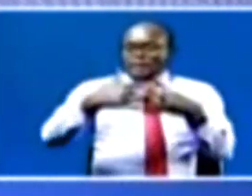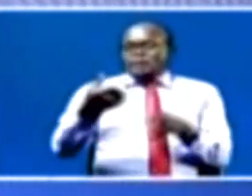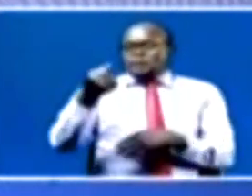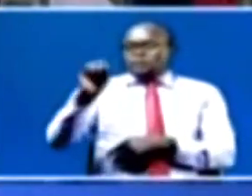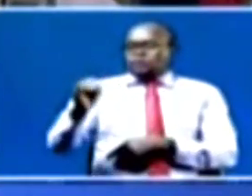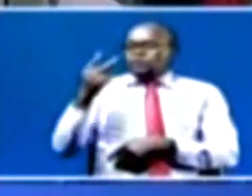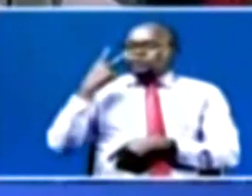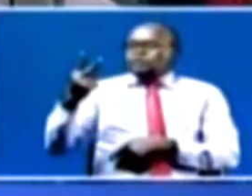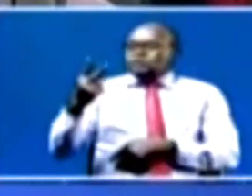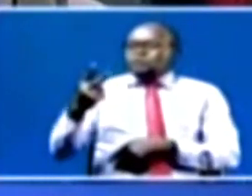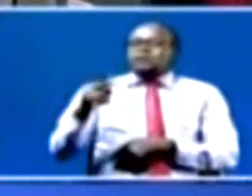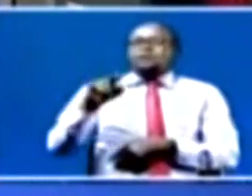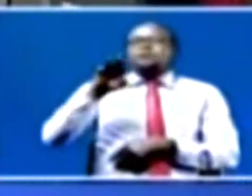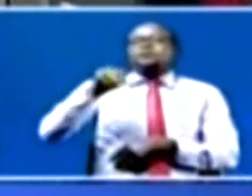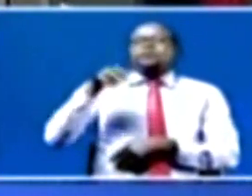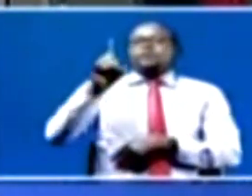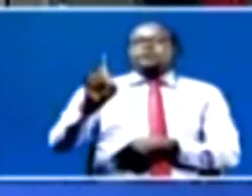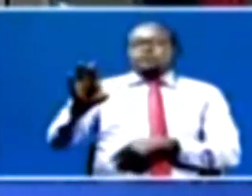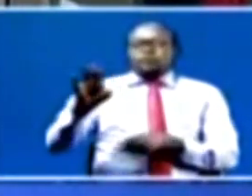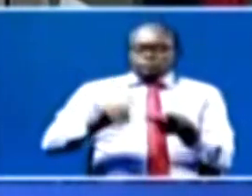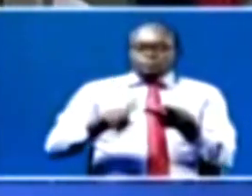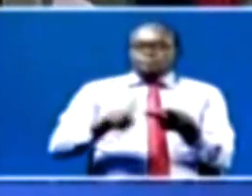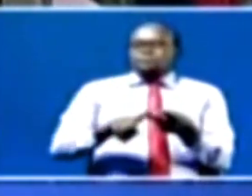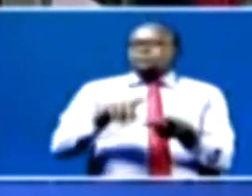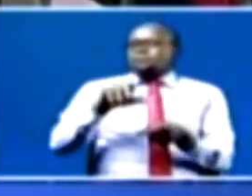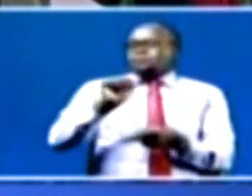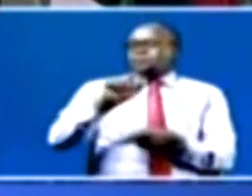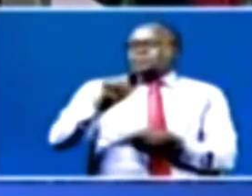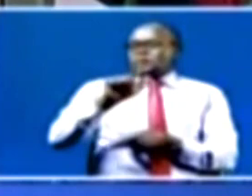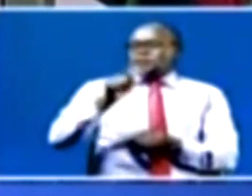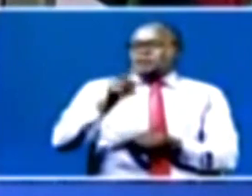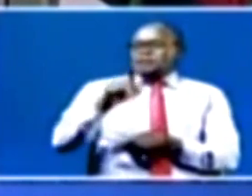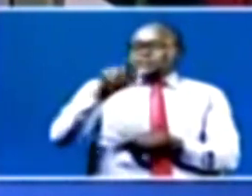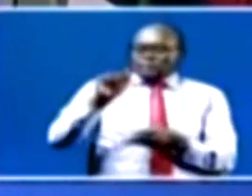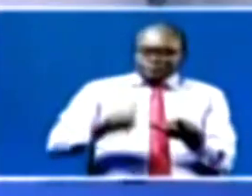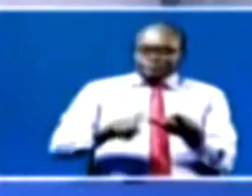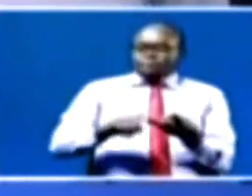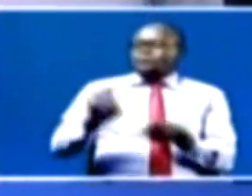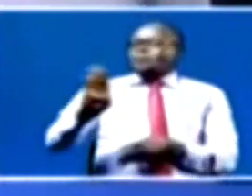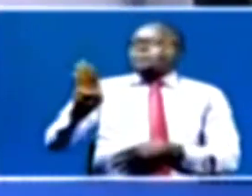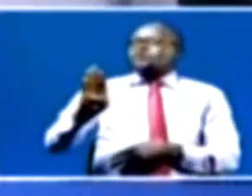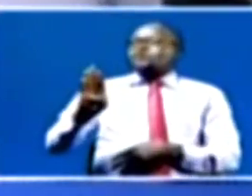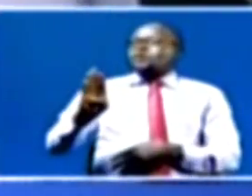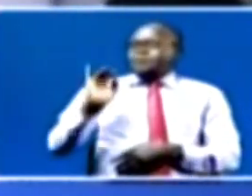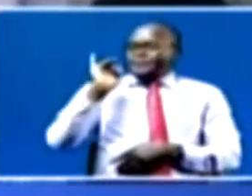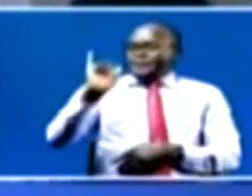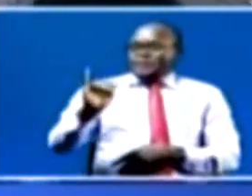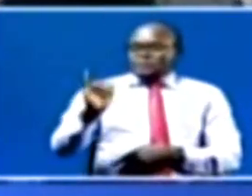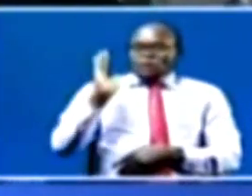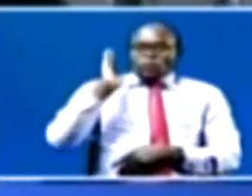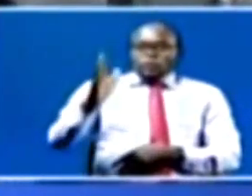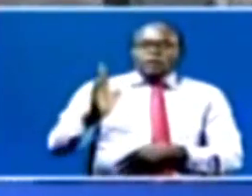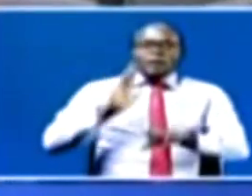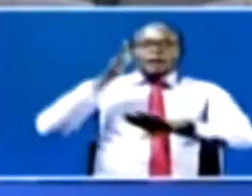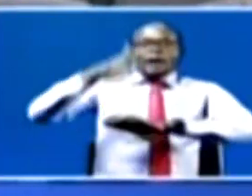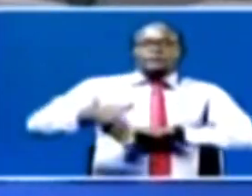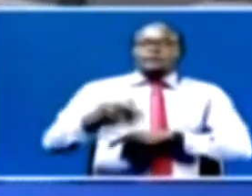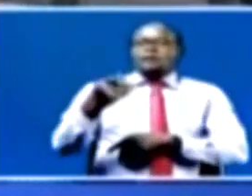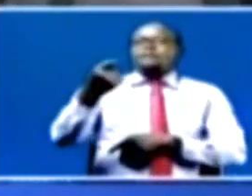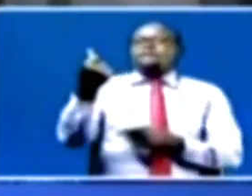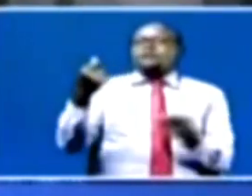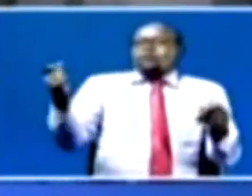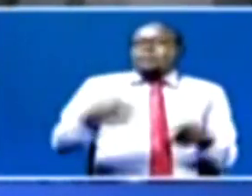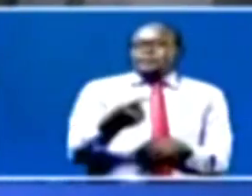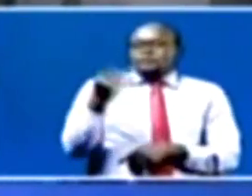we are looking at Washington, we're looking at Atlanta, we might study Boston. That's going to come after a few months of New